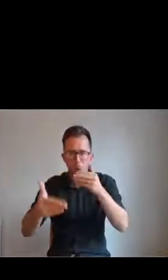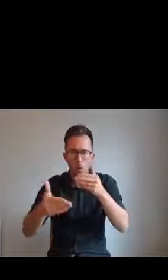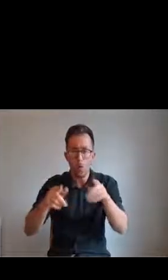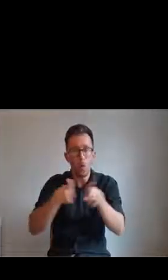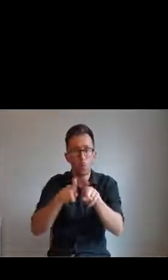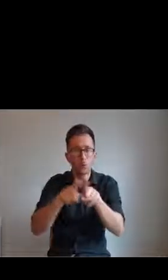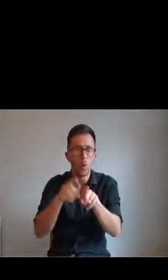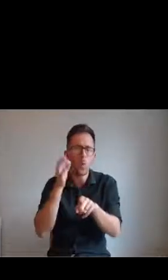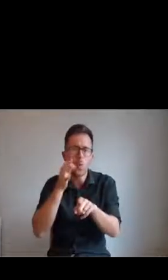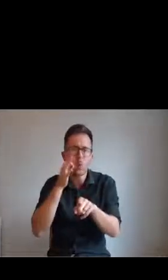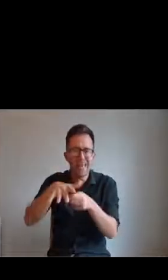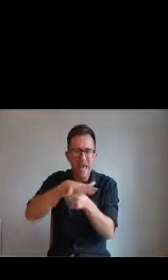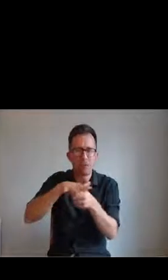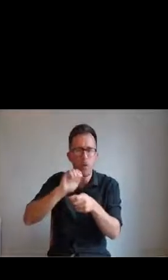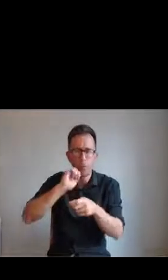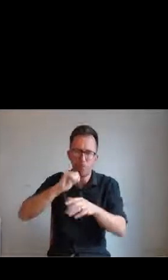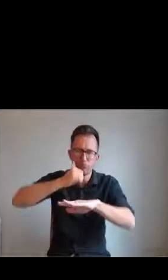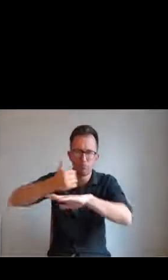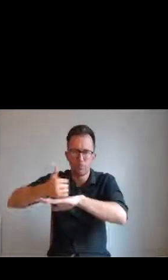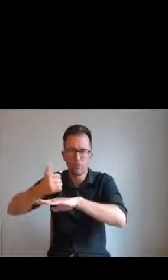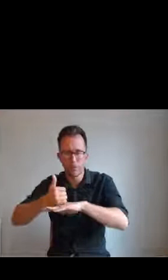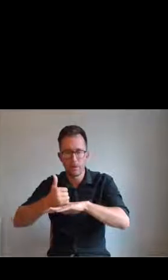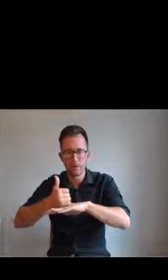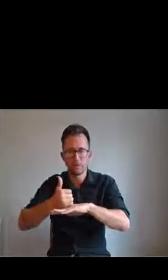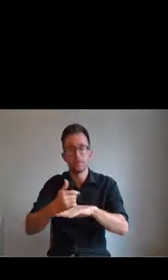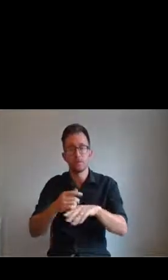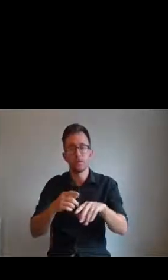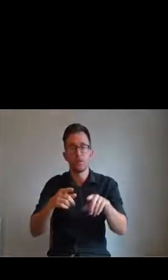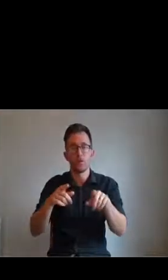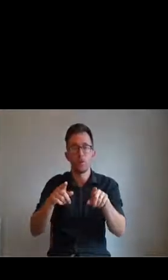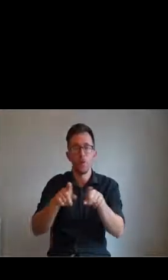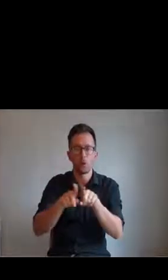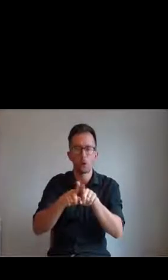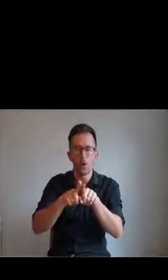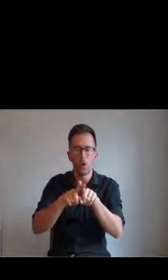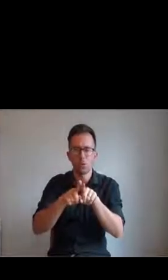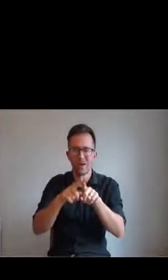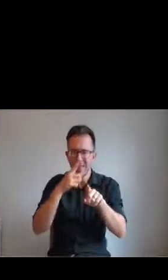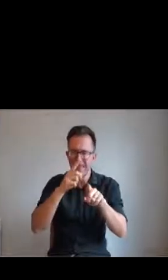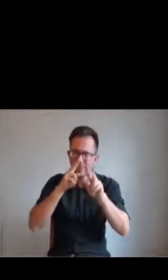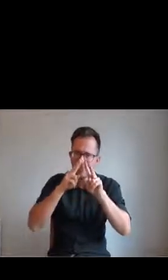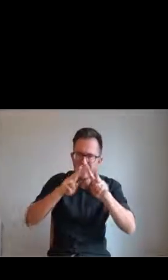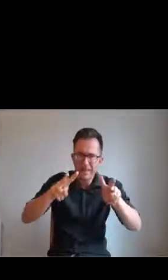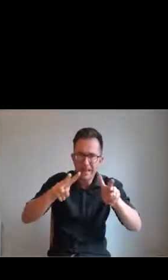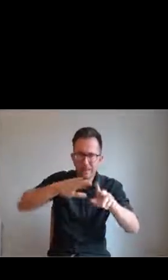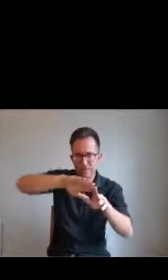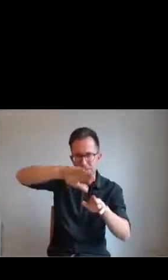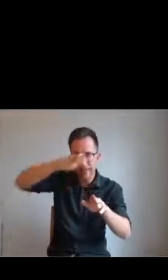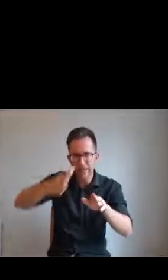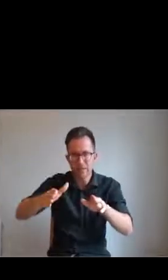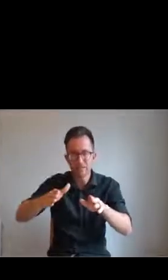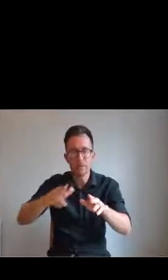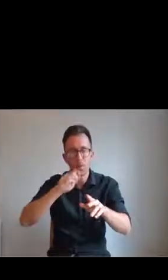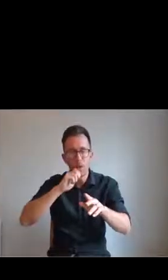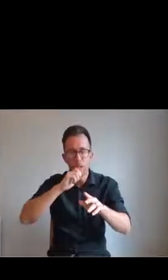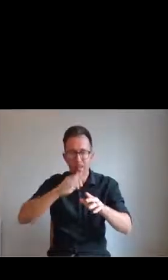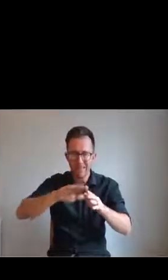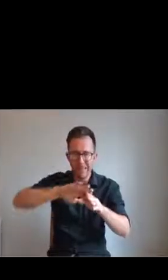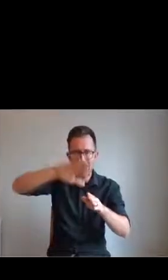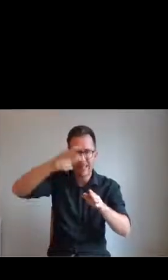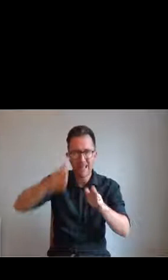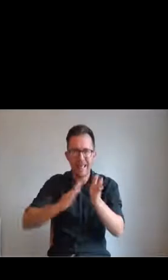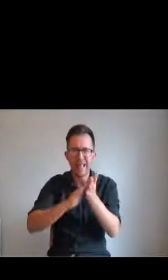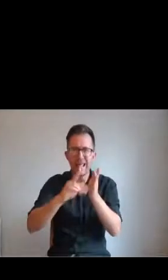And we've also updated various areas of the landform and provided some new viewpoints.